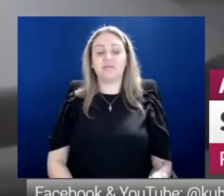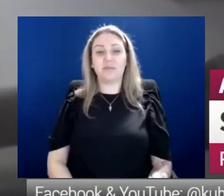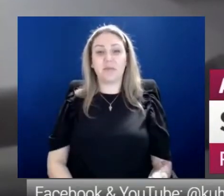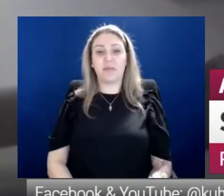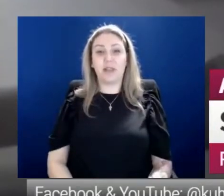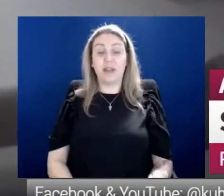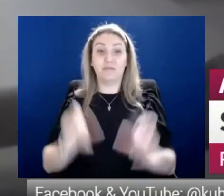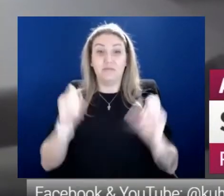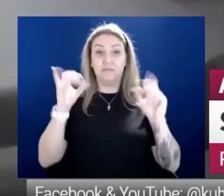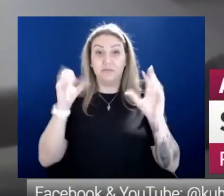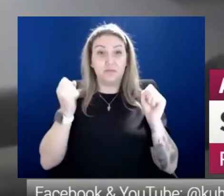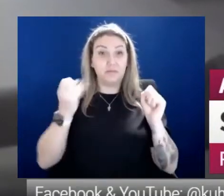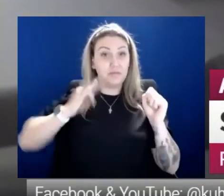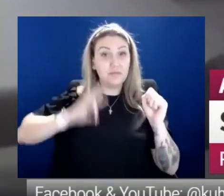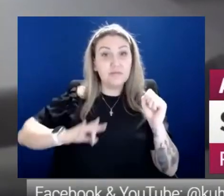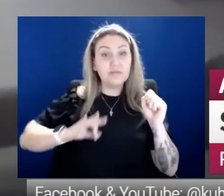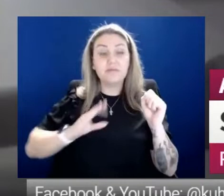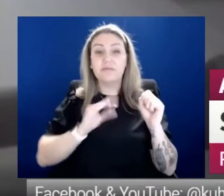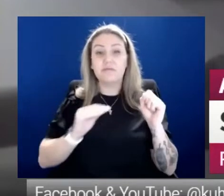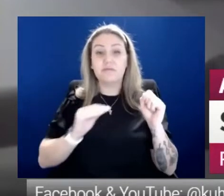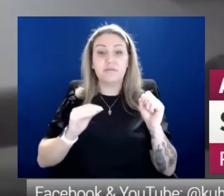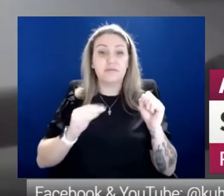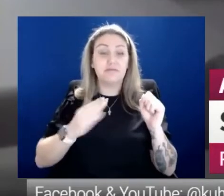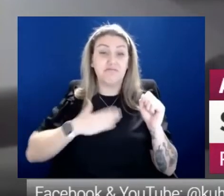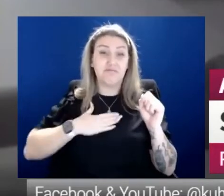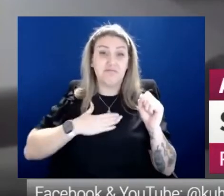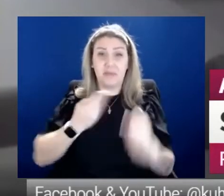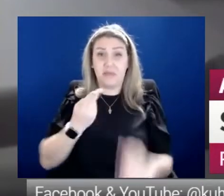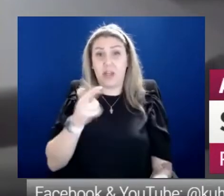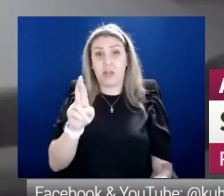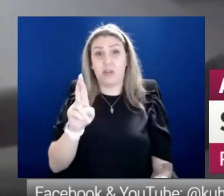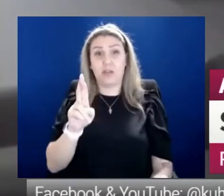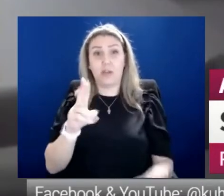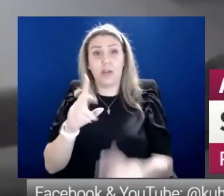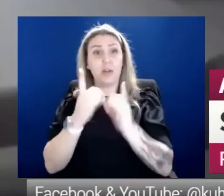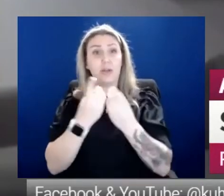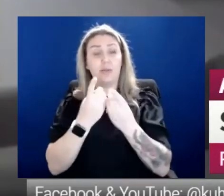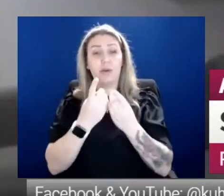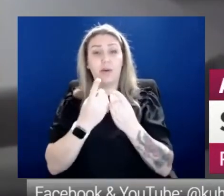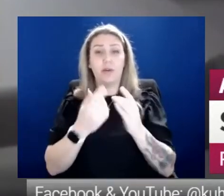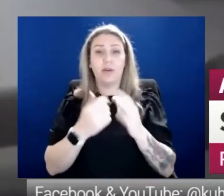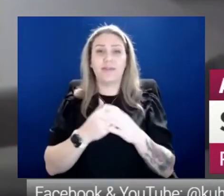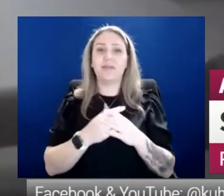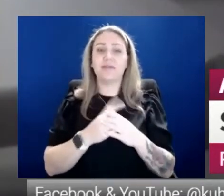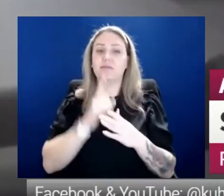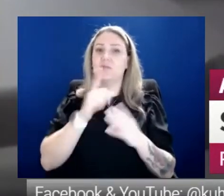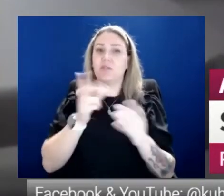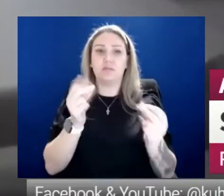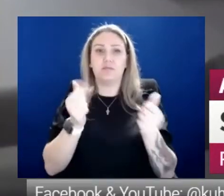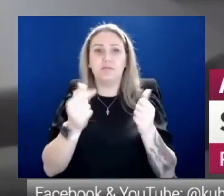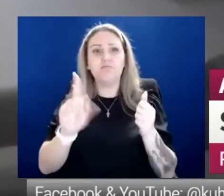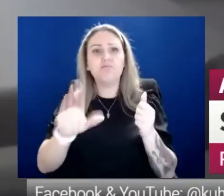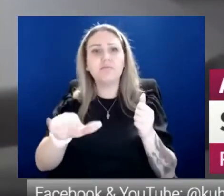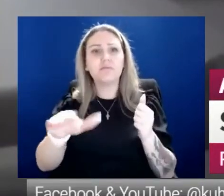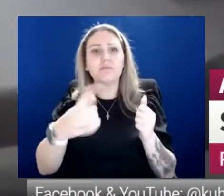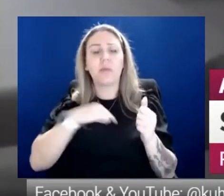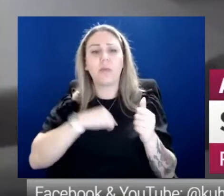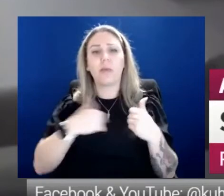benefit. And my HR department was very quick to say, hey, we have this